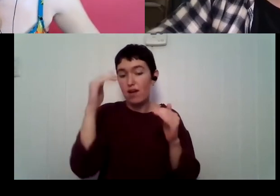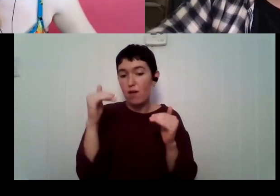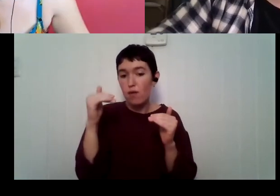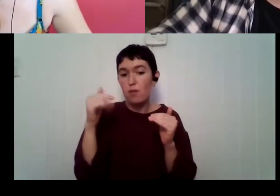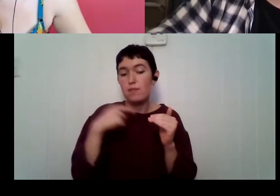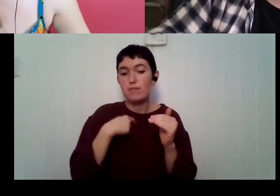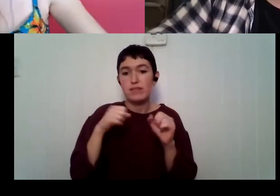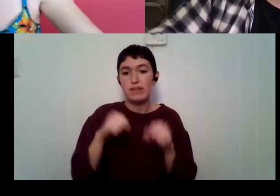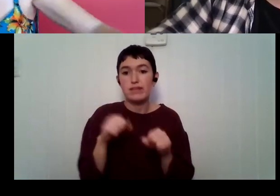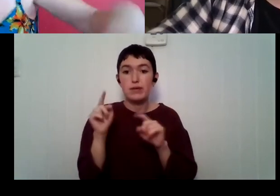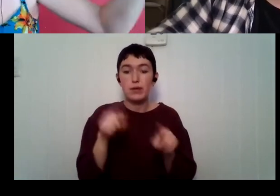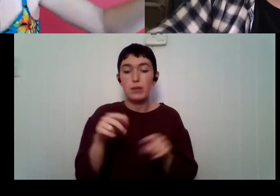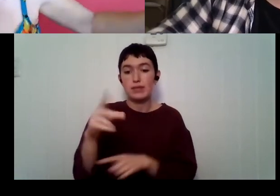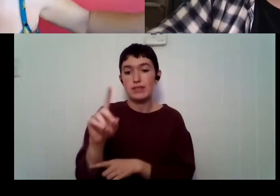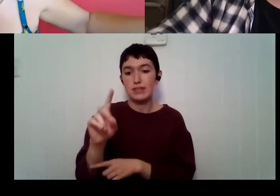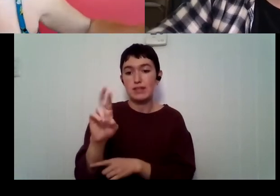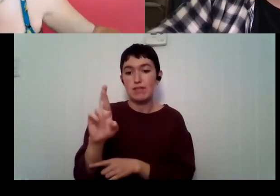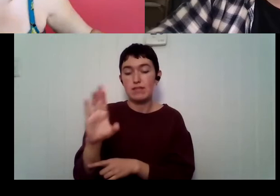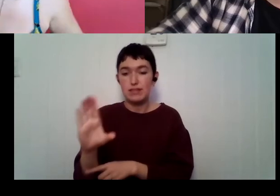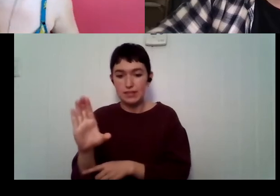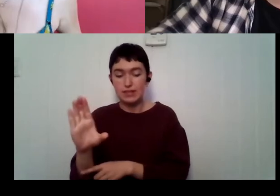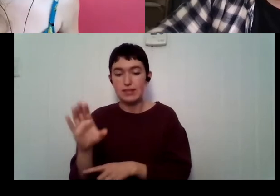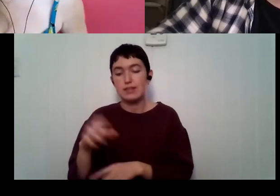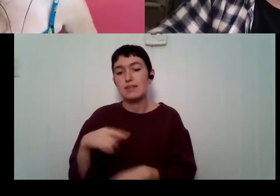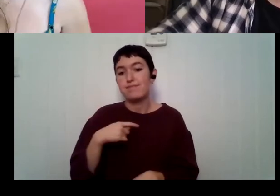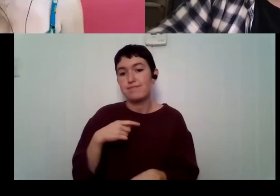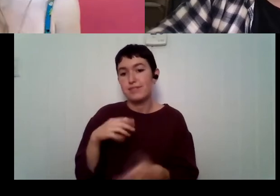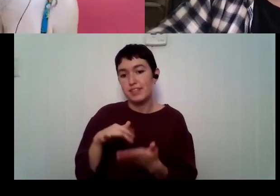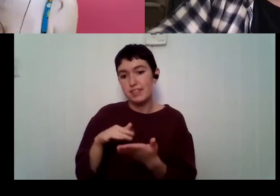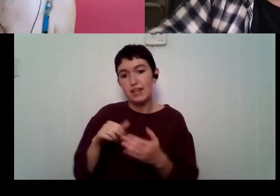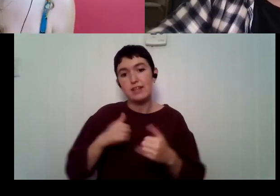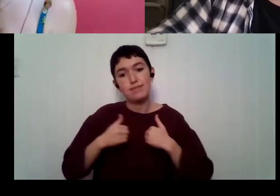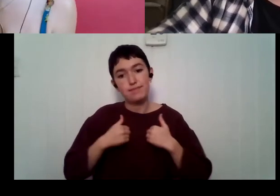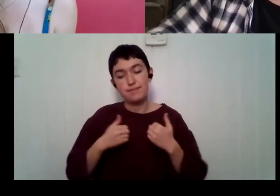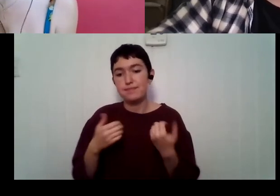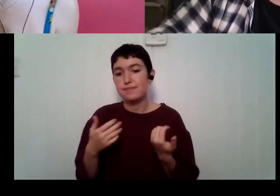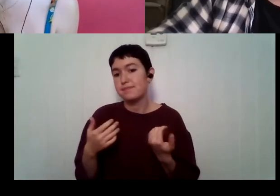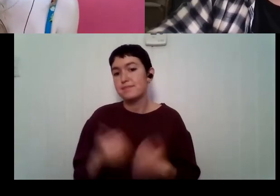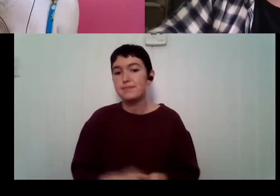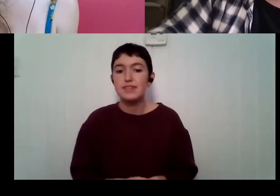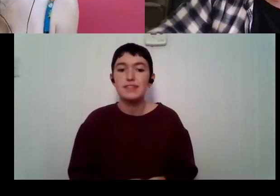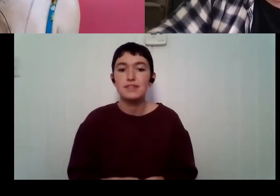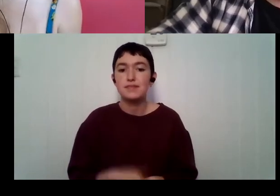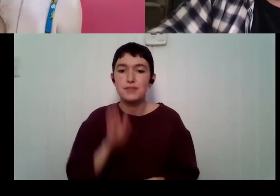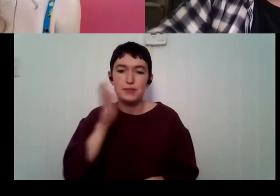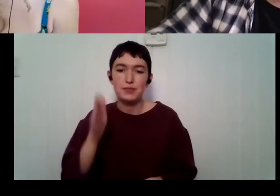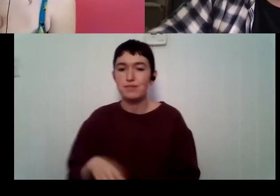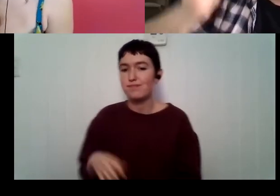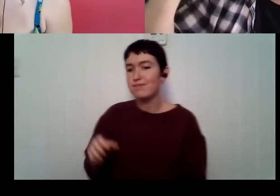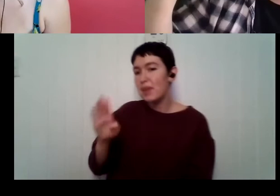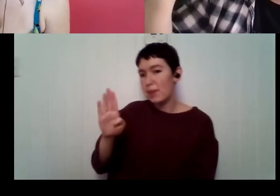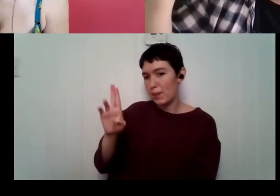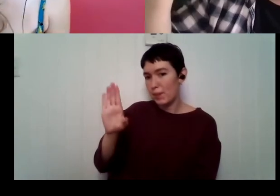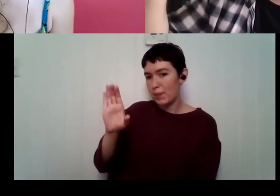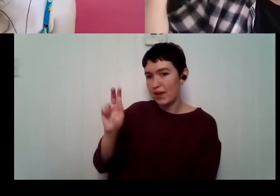Brower's gorillas one day. I'm not saying it'll trump Panama, but I would really love to get there one day. Yeah, major bucket list item for sure. Yeah. Cool. My